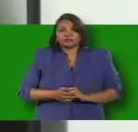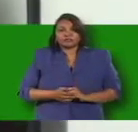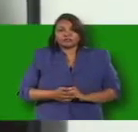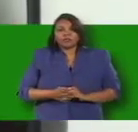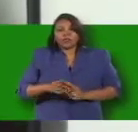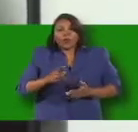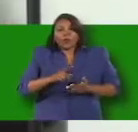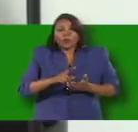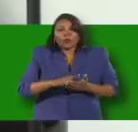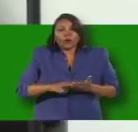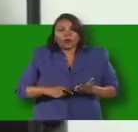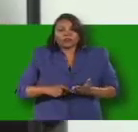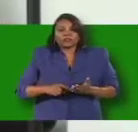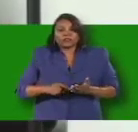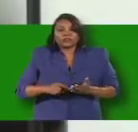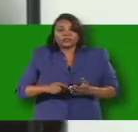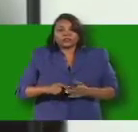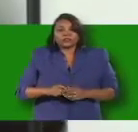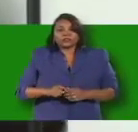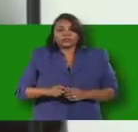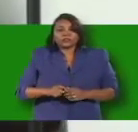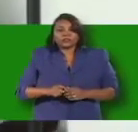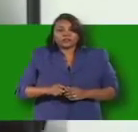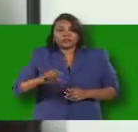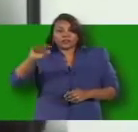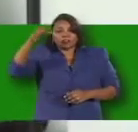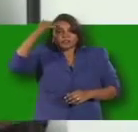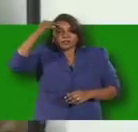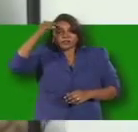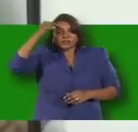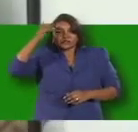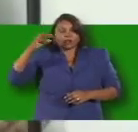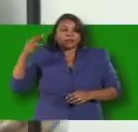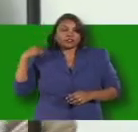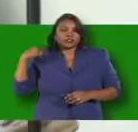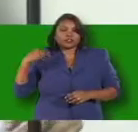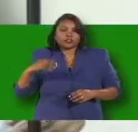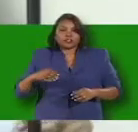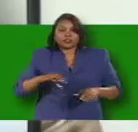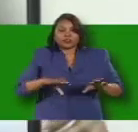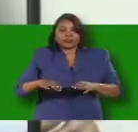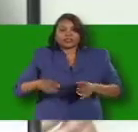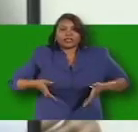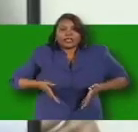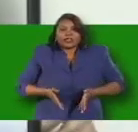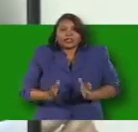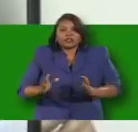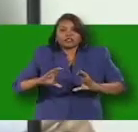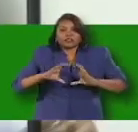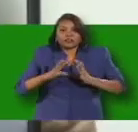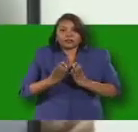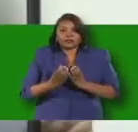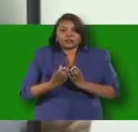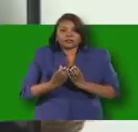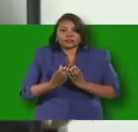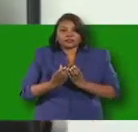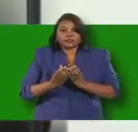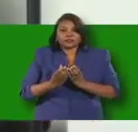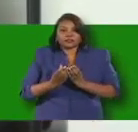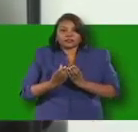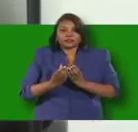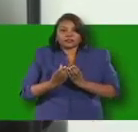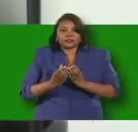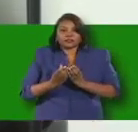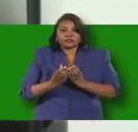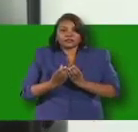to what extent is the government or the ministry encouraging companies to actually get involved?